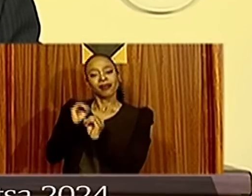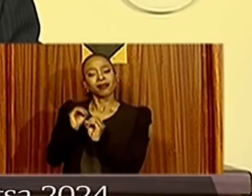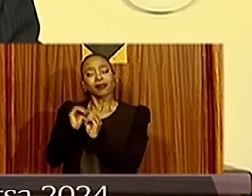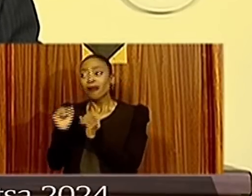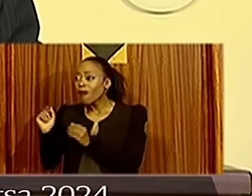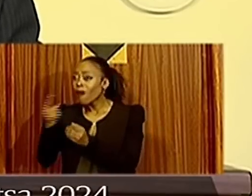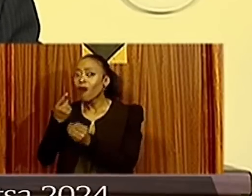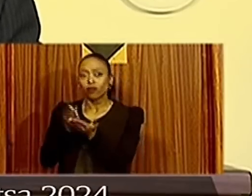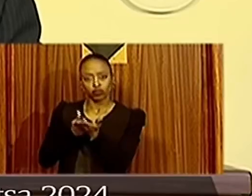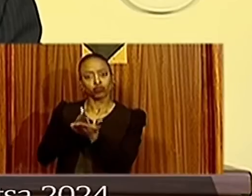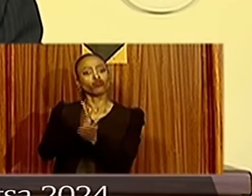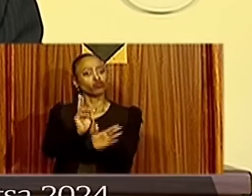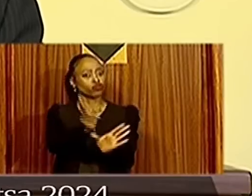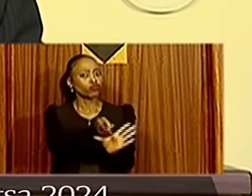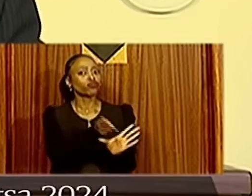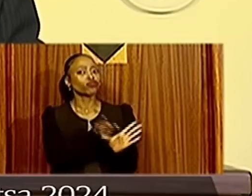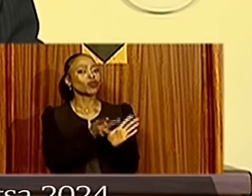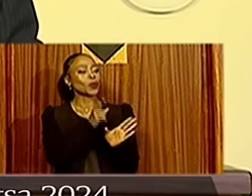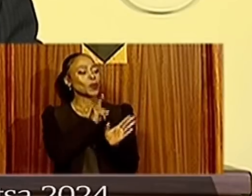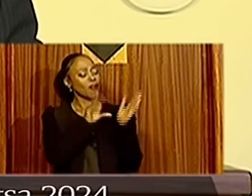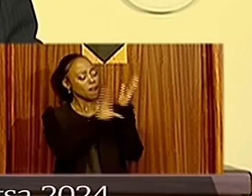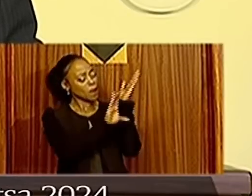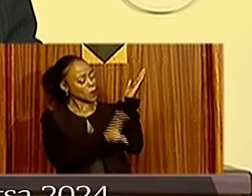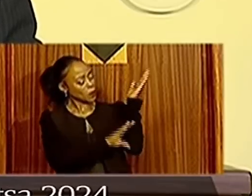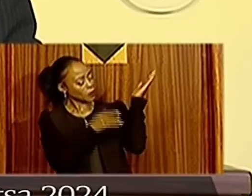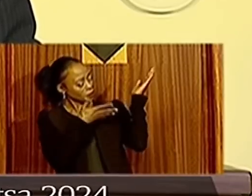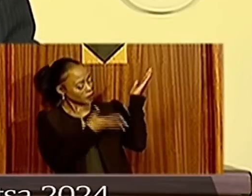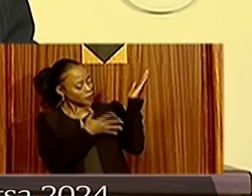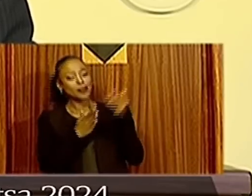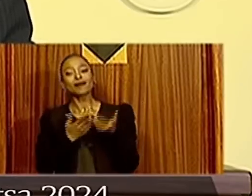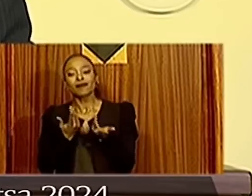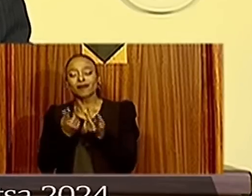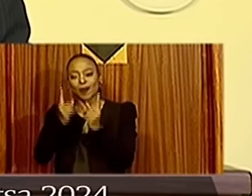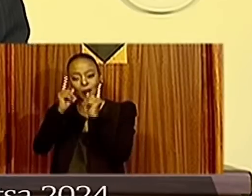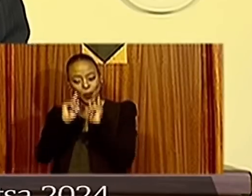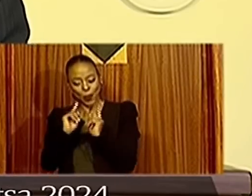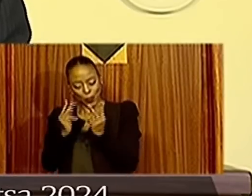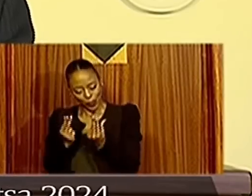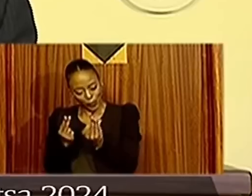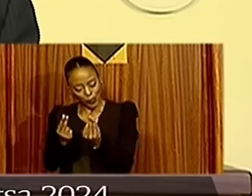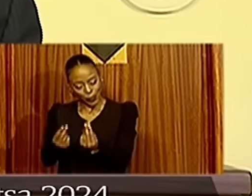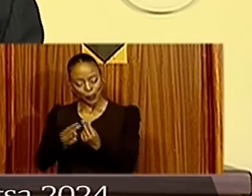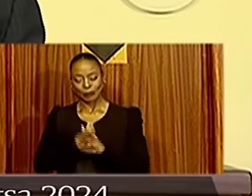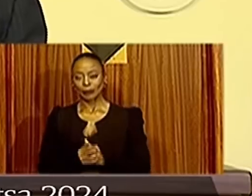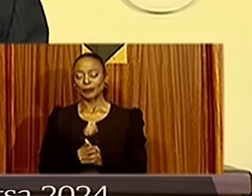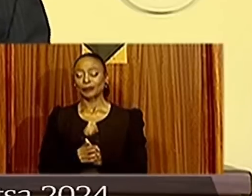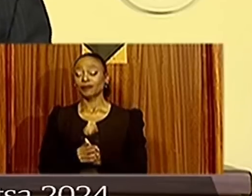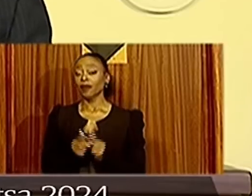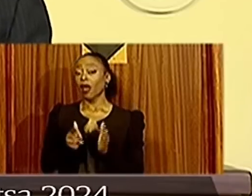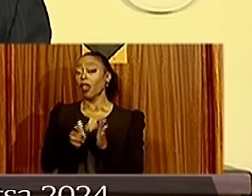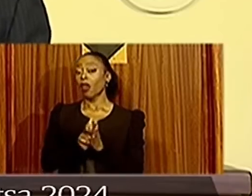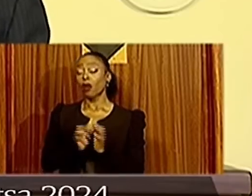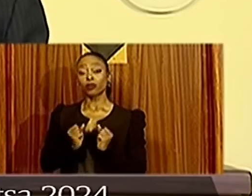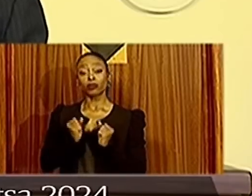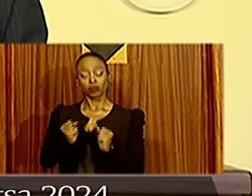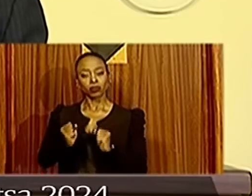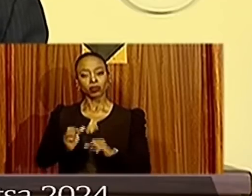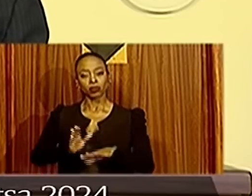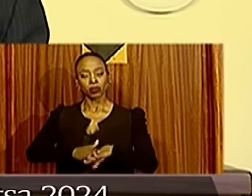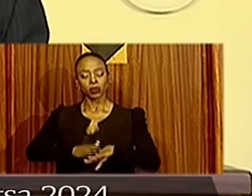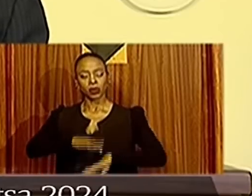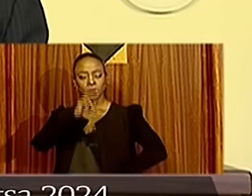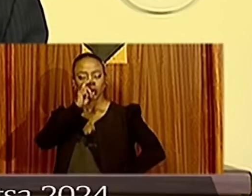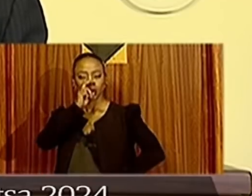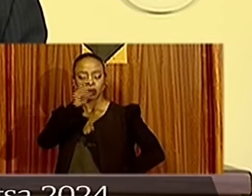as dictated by our Constitution. From strengthening the laws against gender-based violence